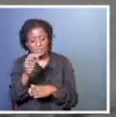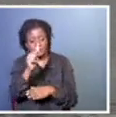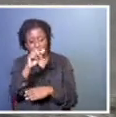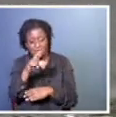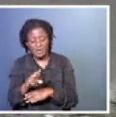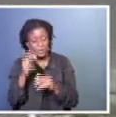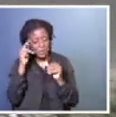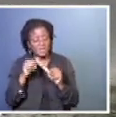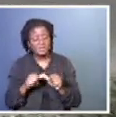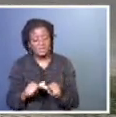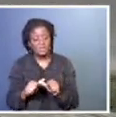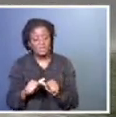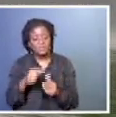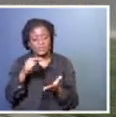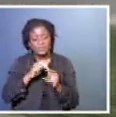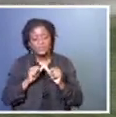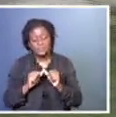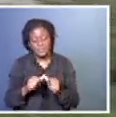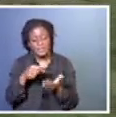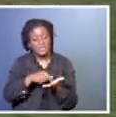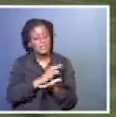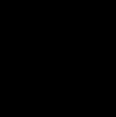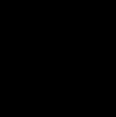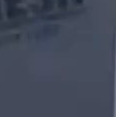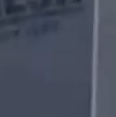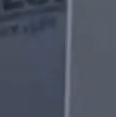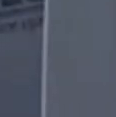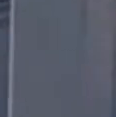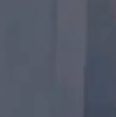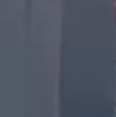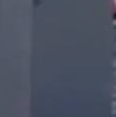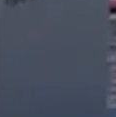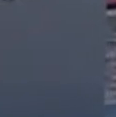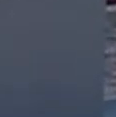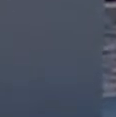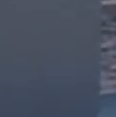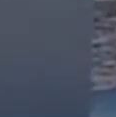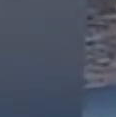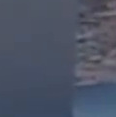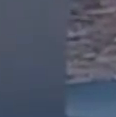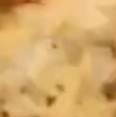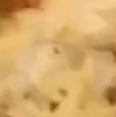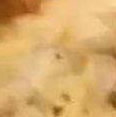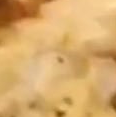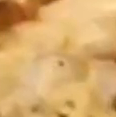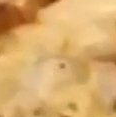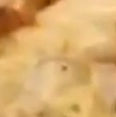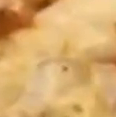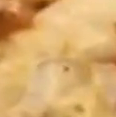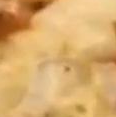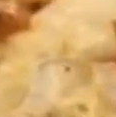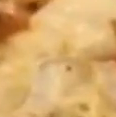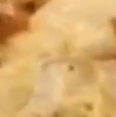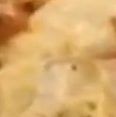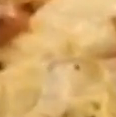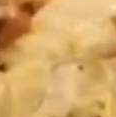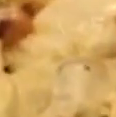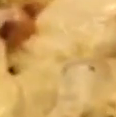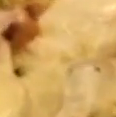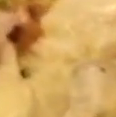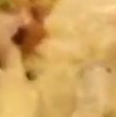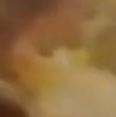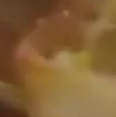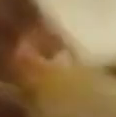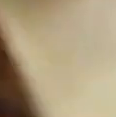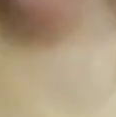this week. Keishla Adderley, ZNS Network News. Hungry and looking for something so satisfying? Something to truly tantalize